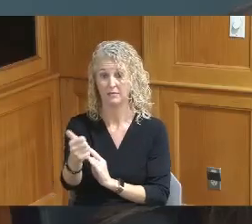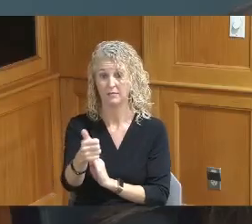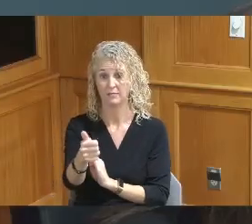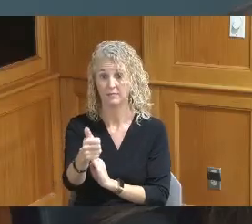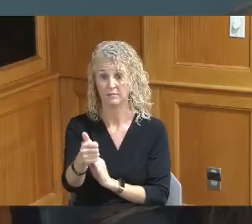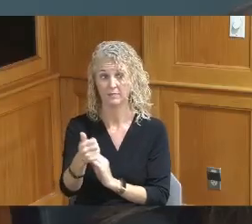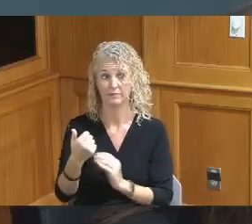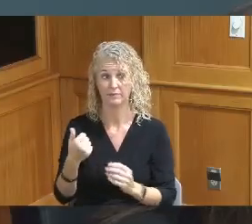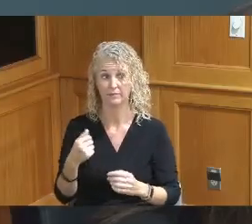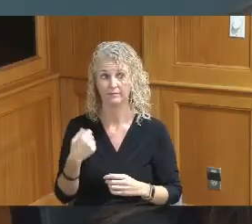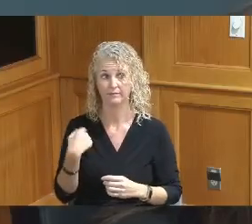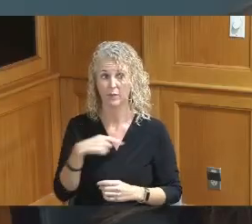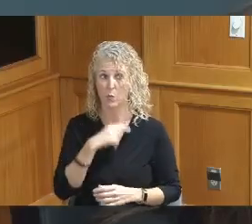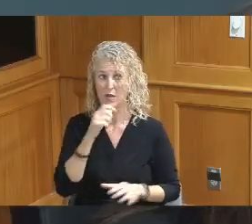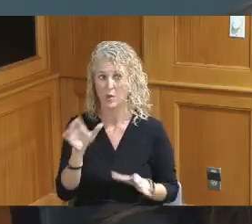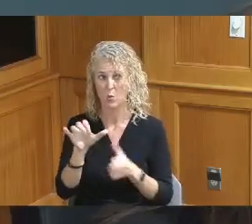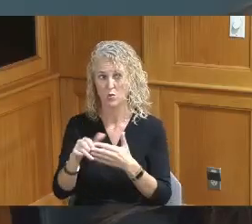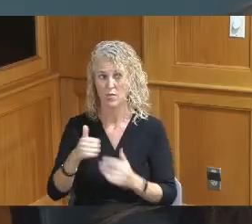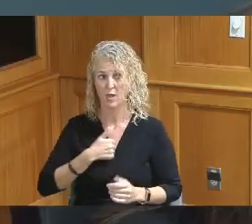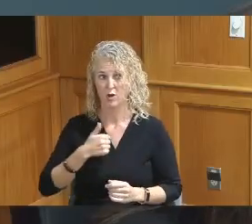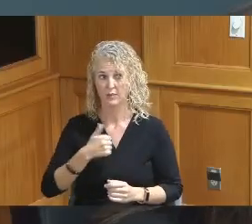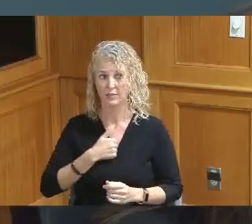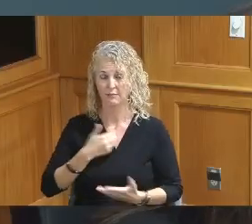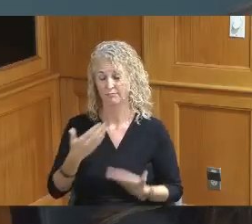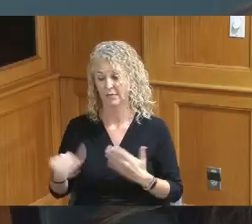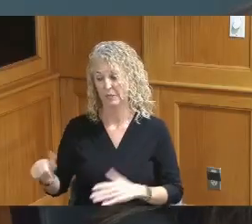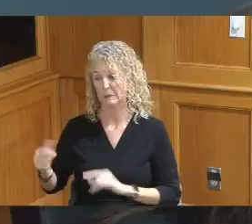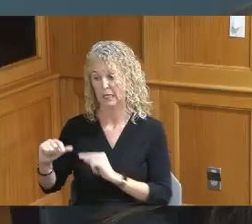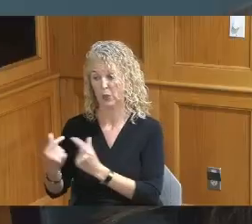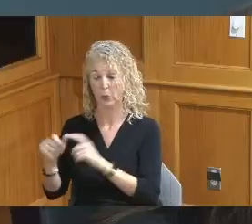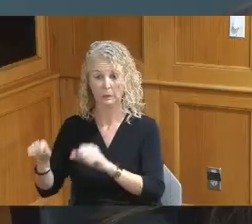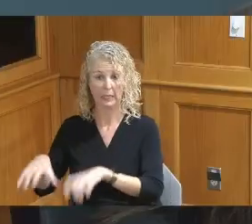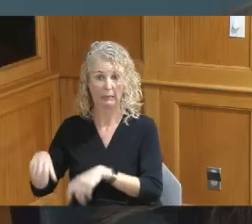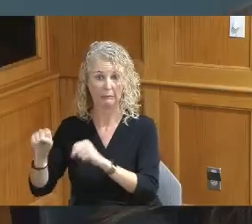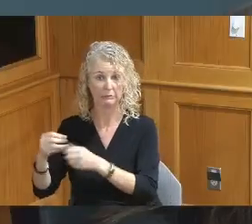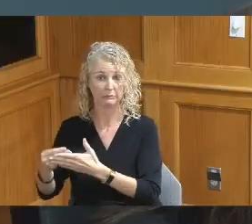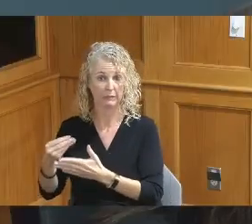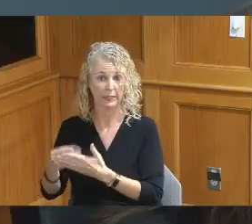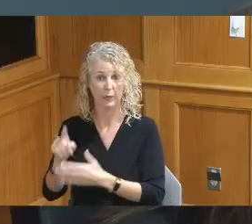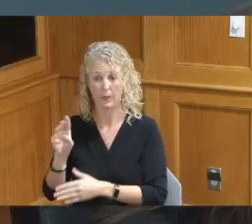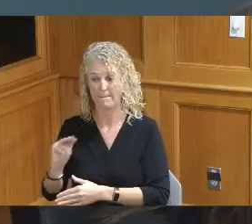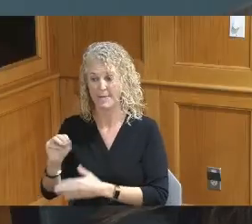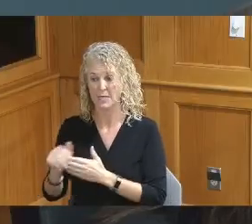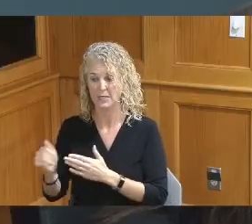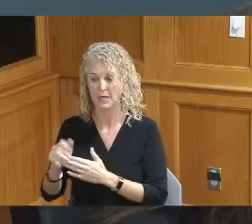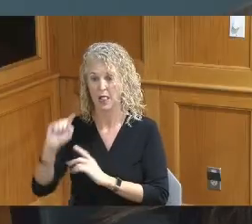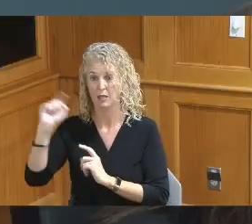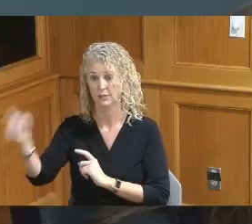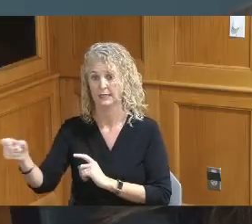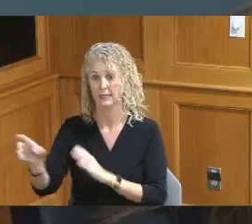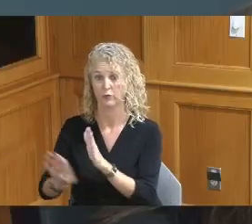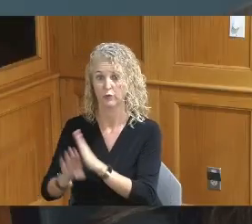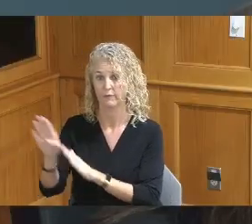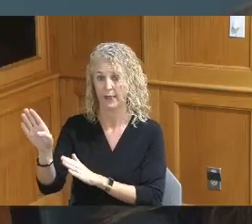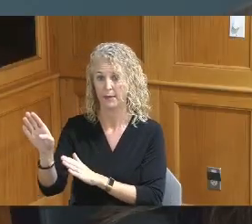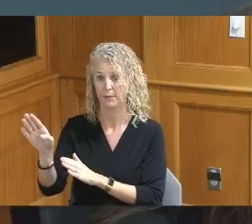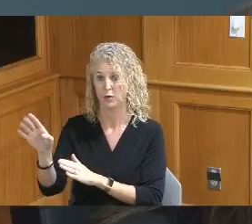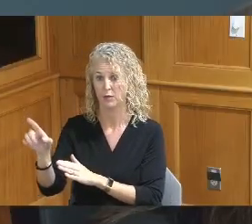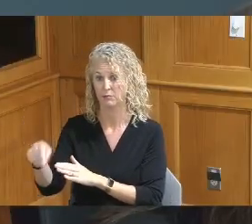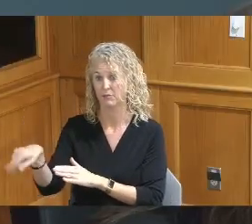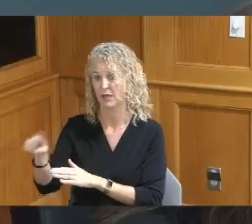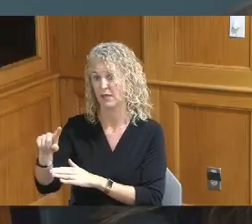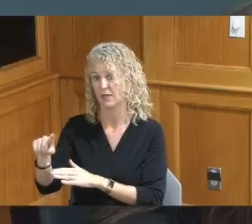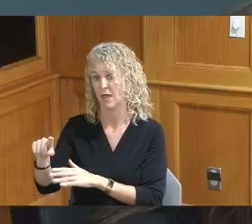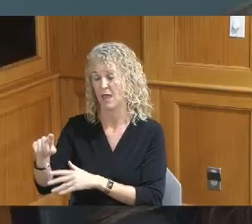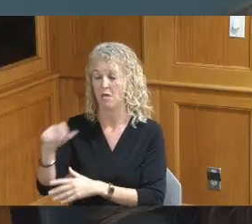something. We don't do that over in the county. Maybe another entity may give $1 million to a developer who they did not